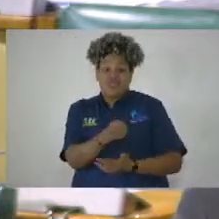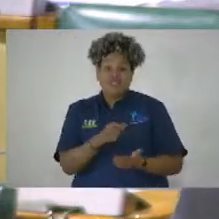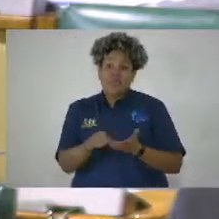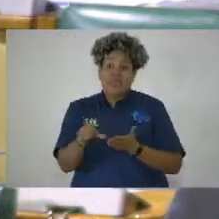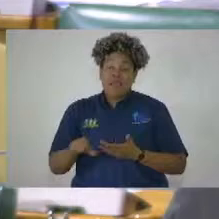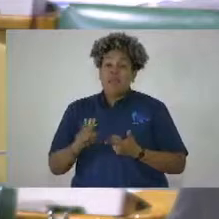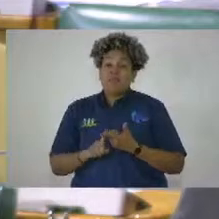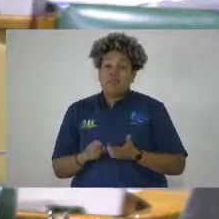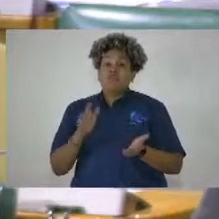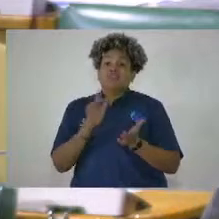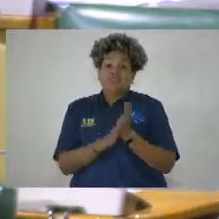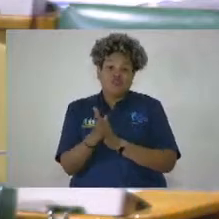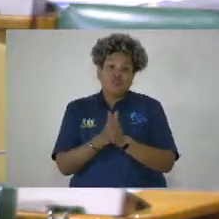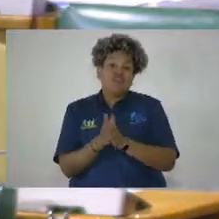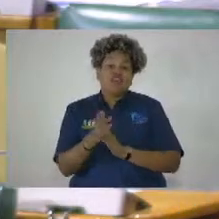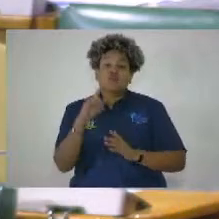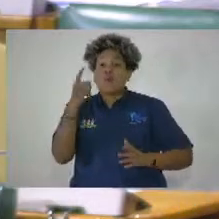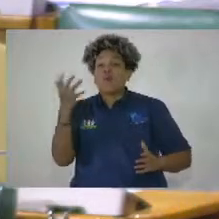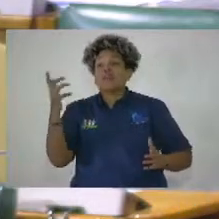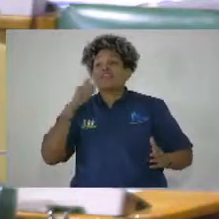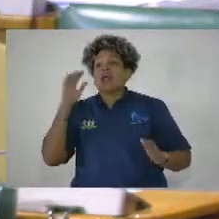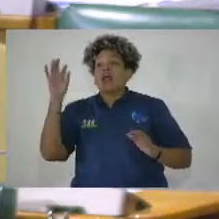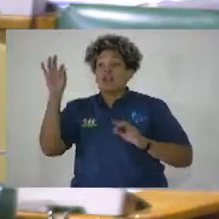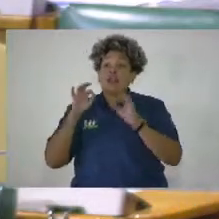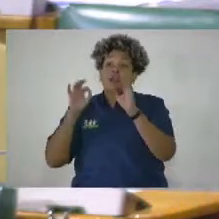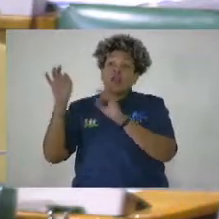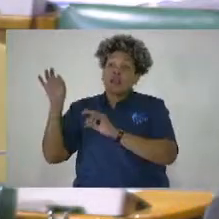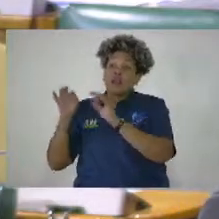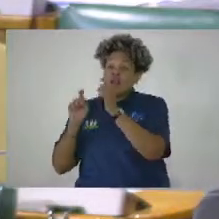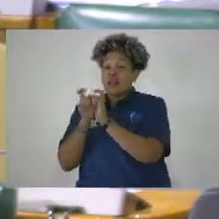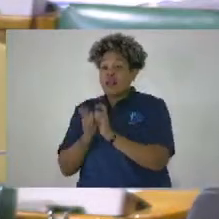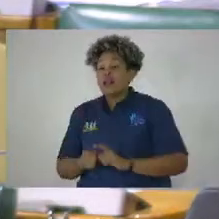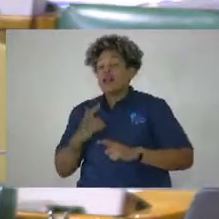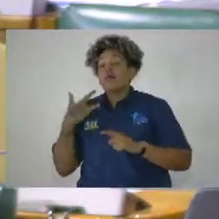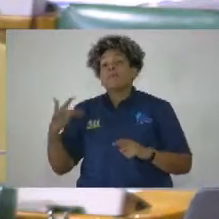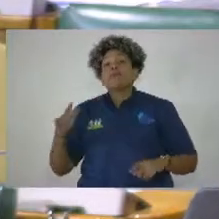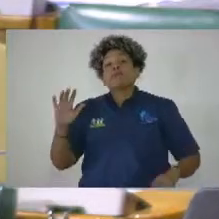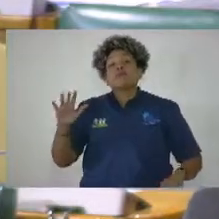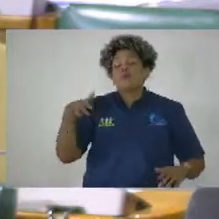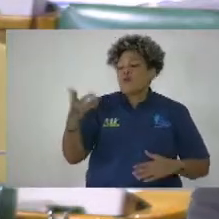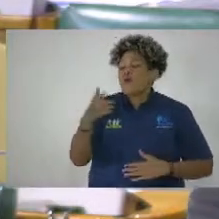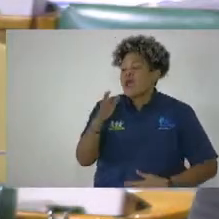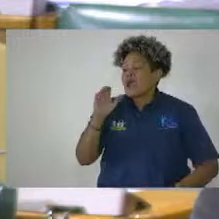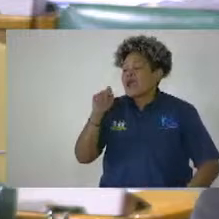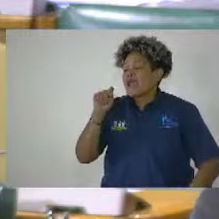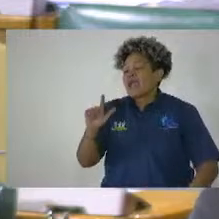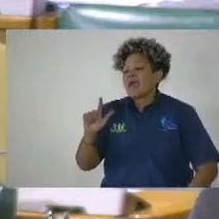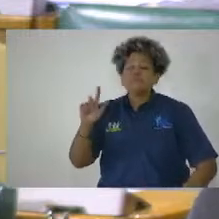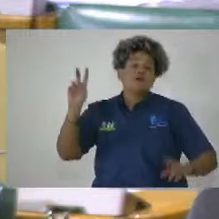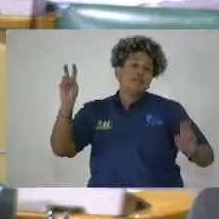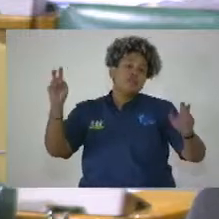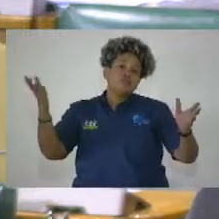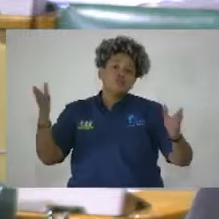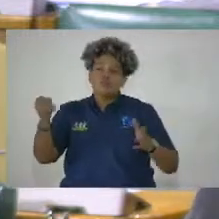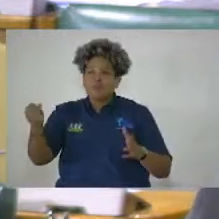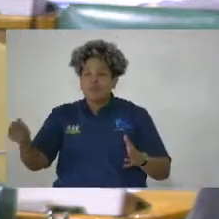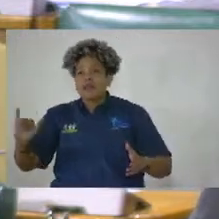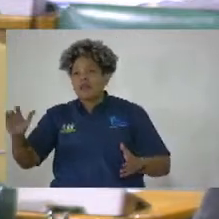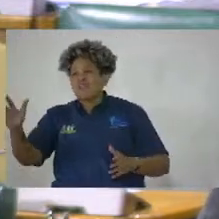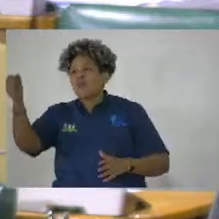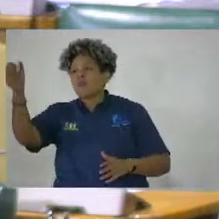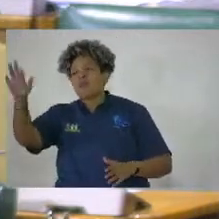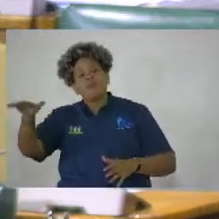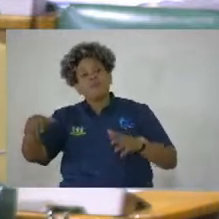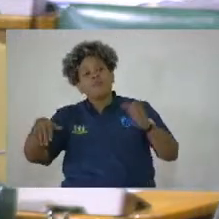So the only things that you can move tend to be your capital items. So normally